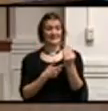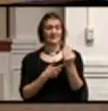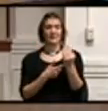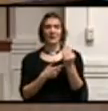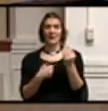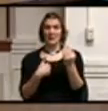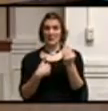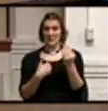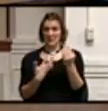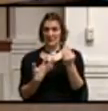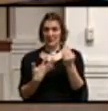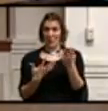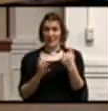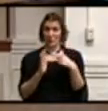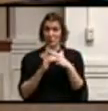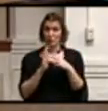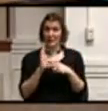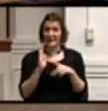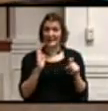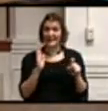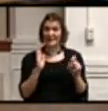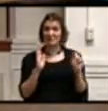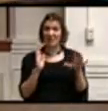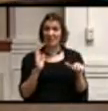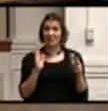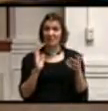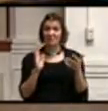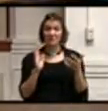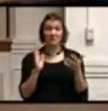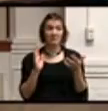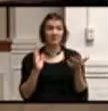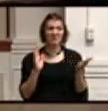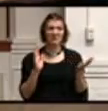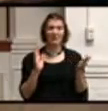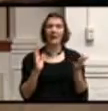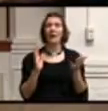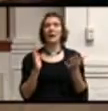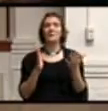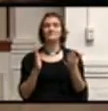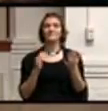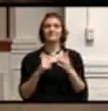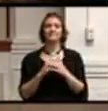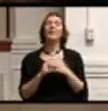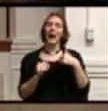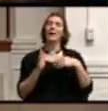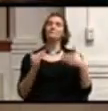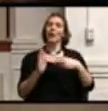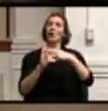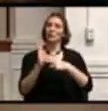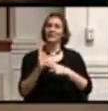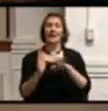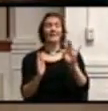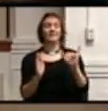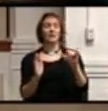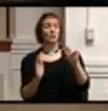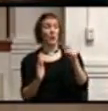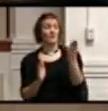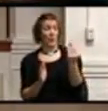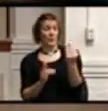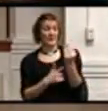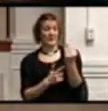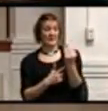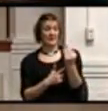I don't know if you want me to read the whole thing, but maybe I will read it. In fiscal year